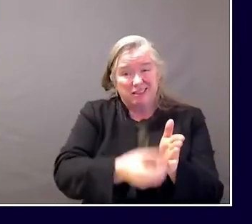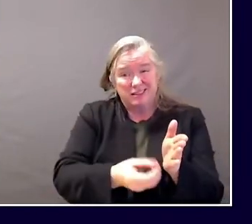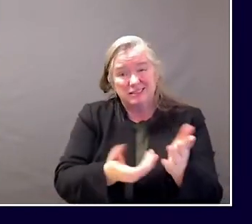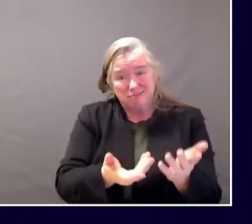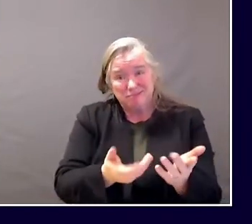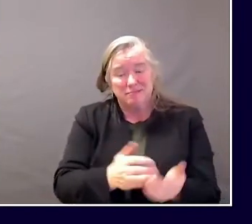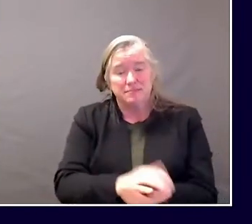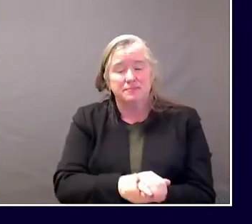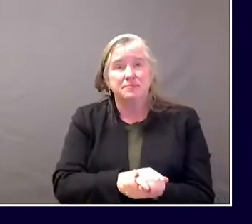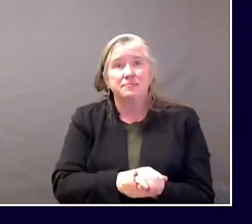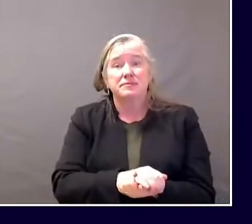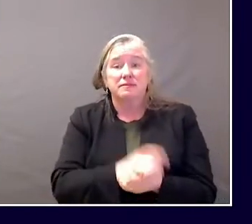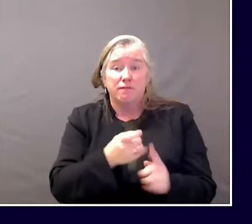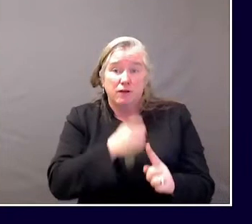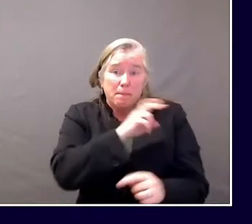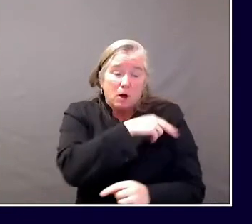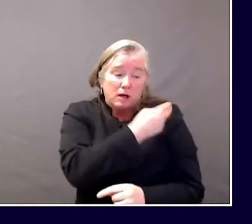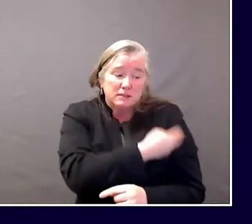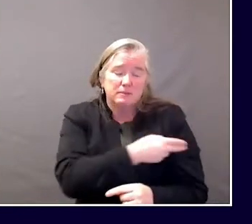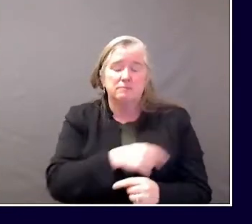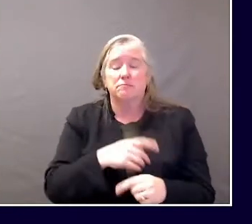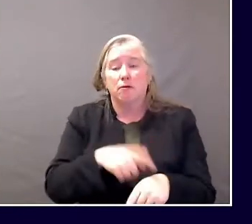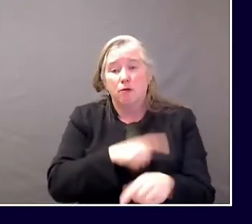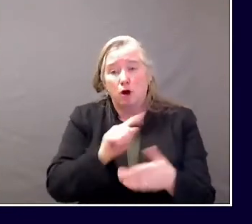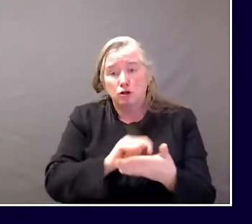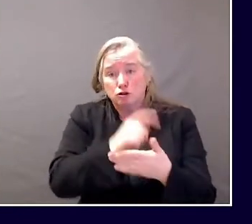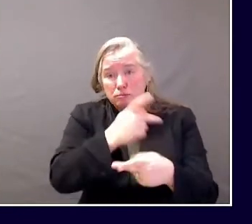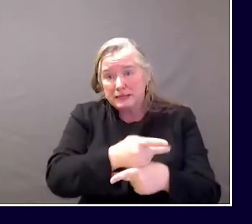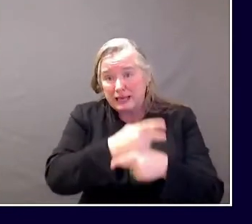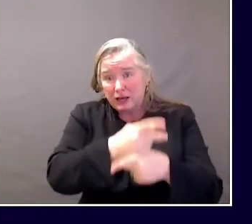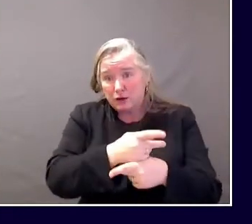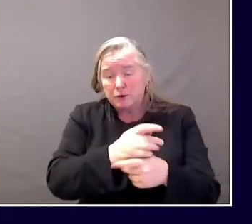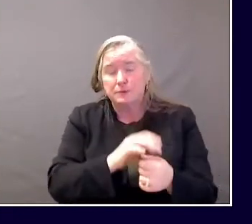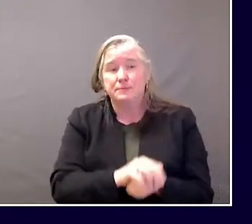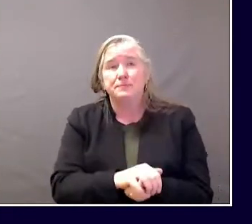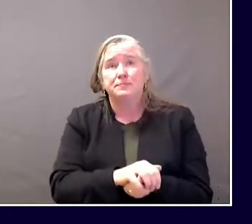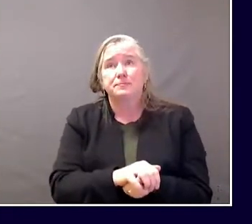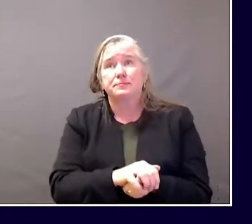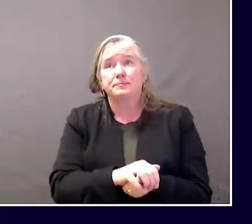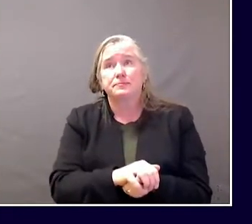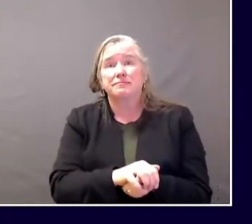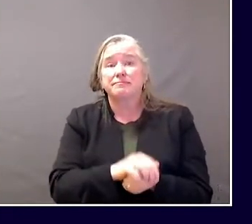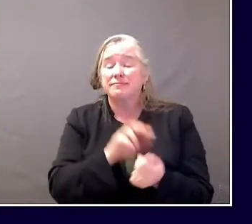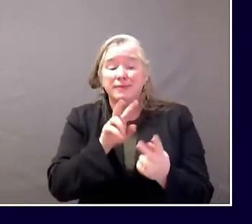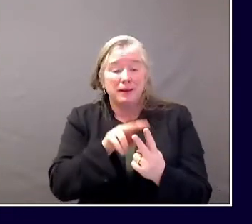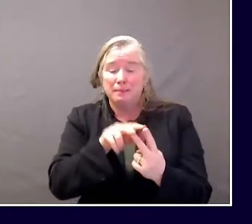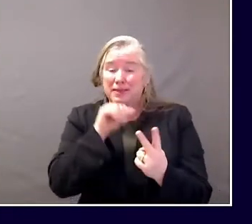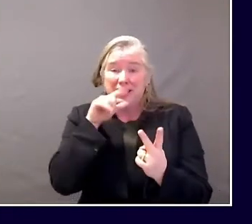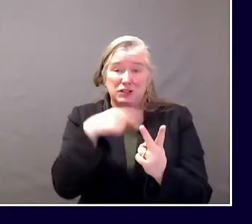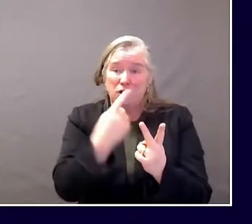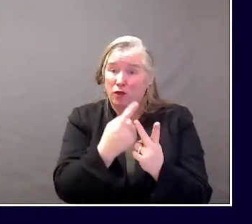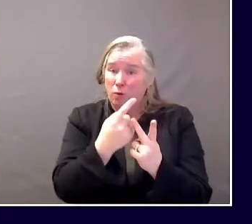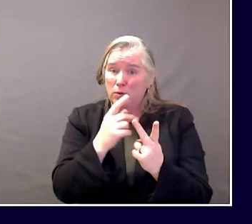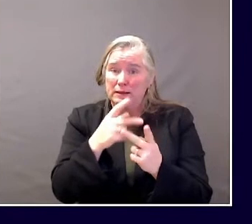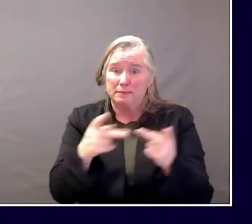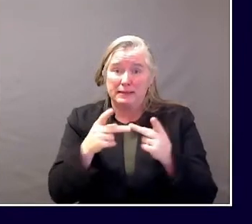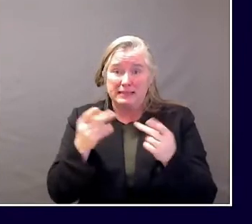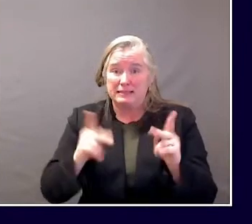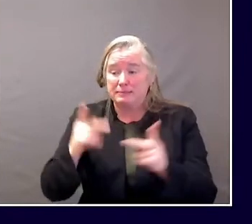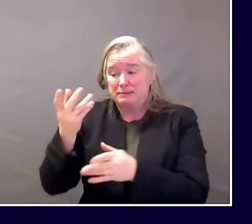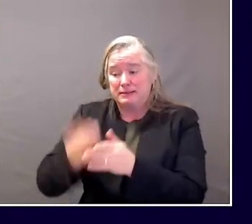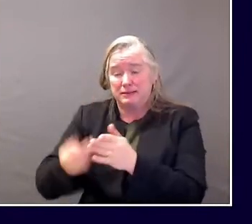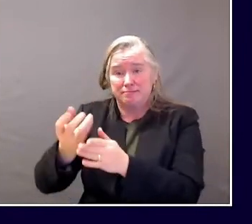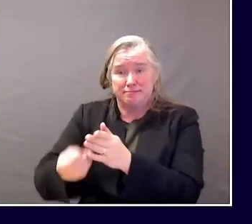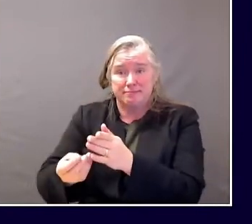us in hospitals and in long-term care settings, this is just evidence that those were not the only places that people were